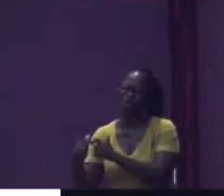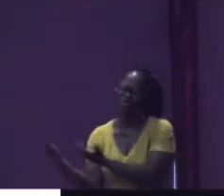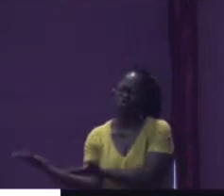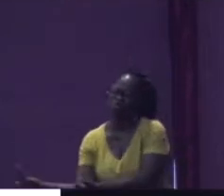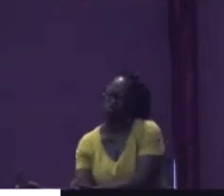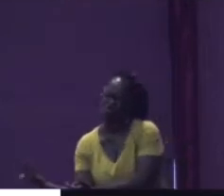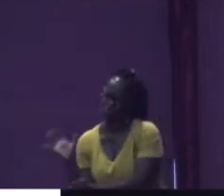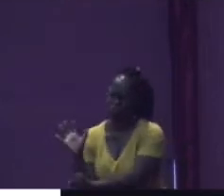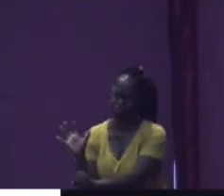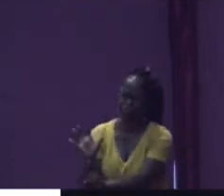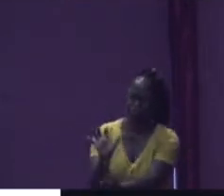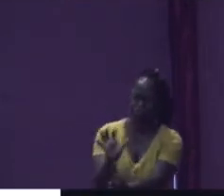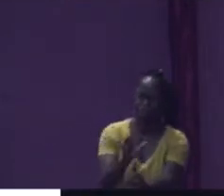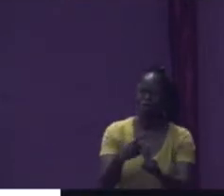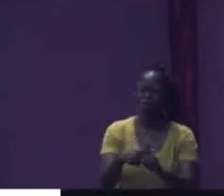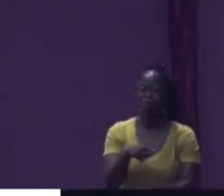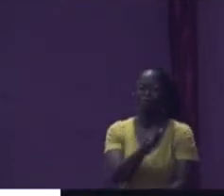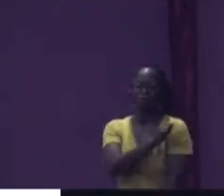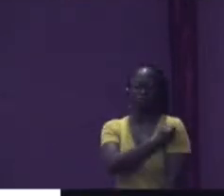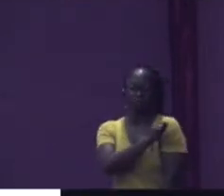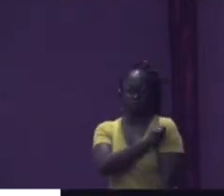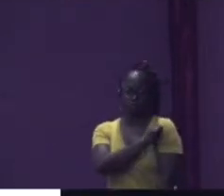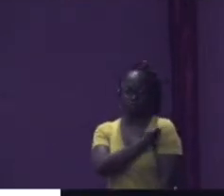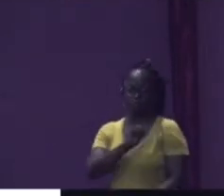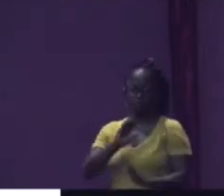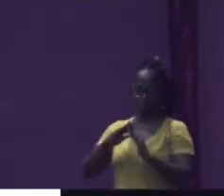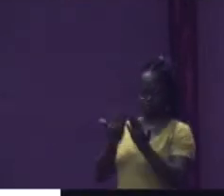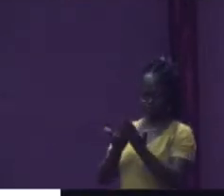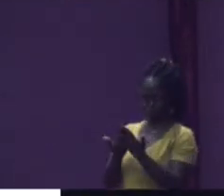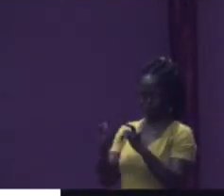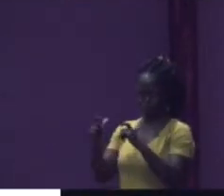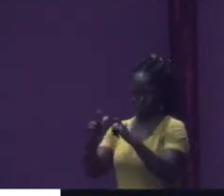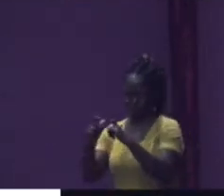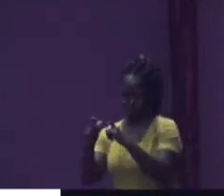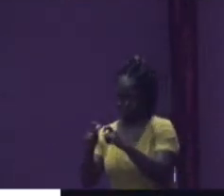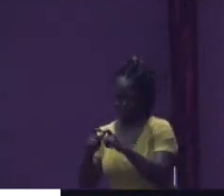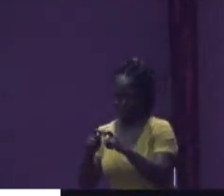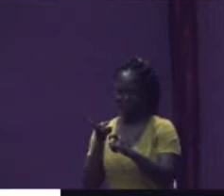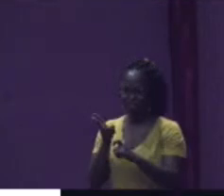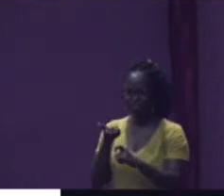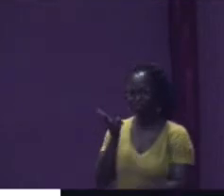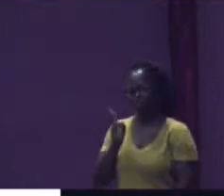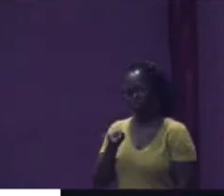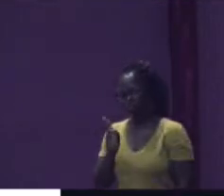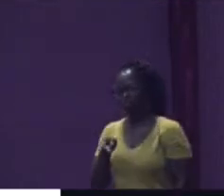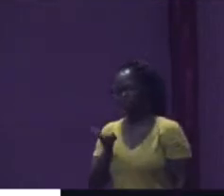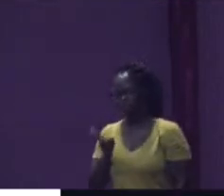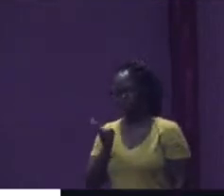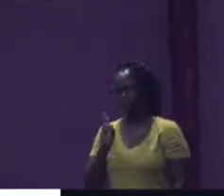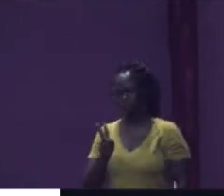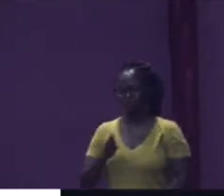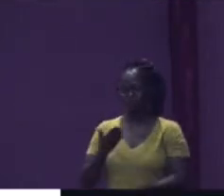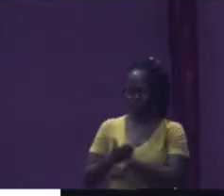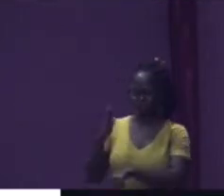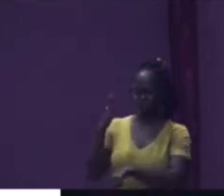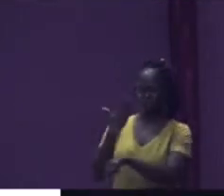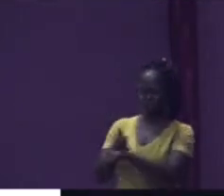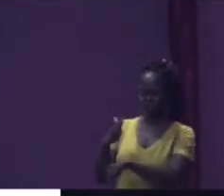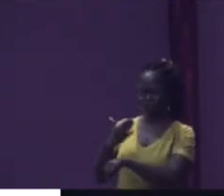medical students have to practice in rural areas for 2 years. It's one way of getting medical care to the rural